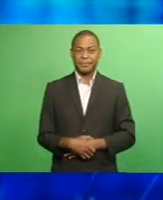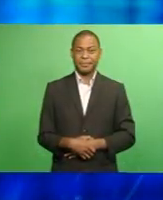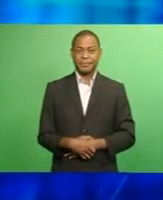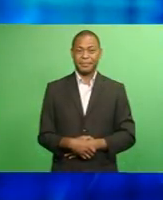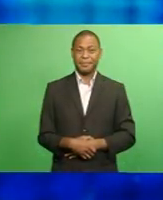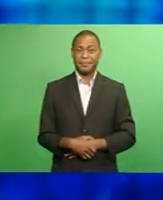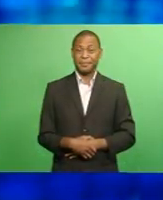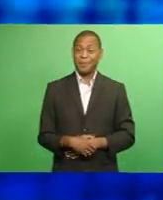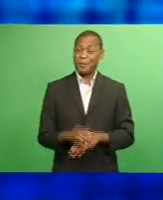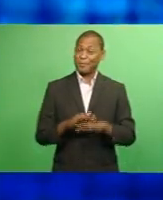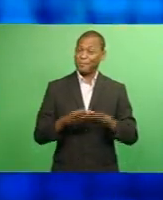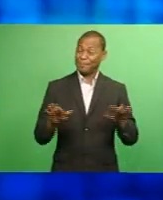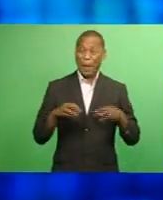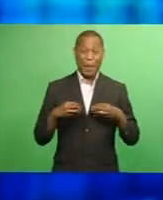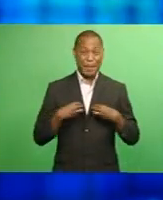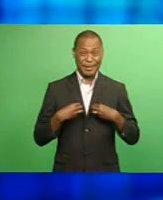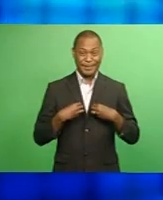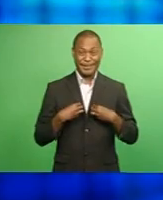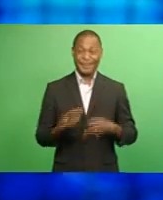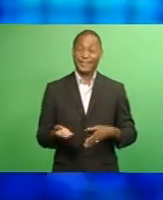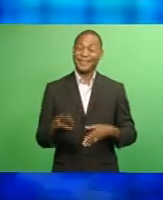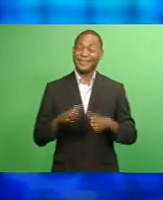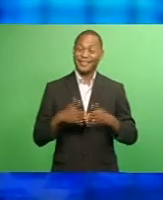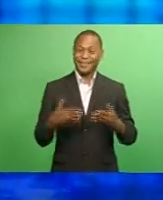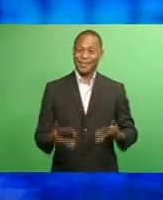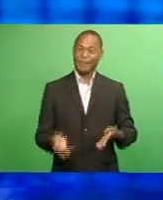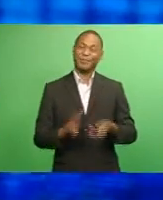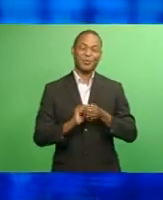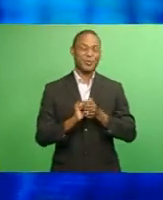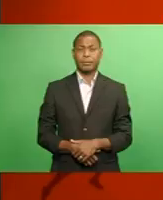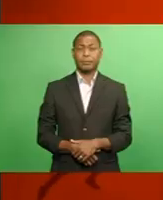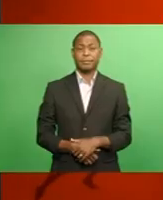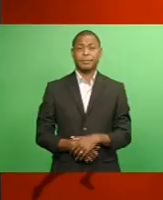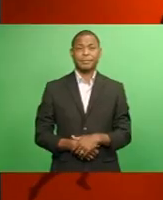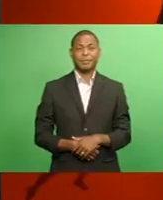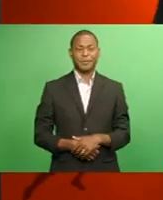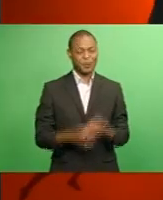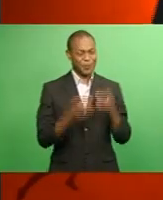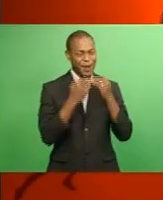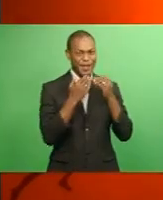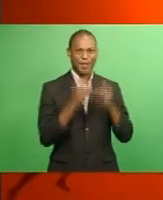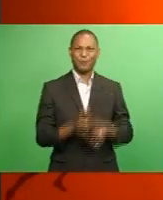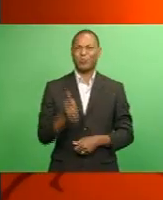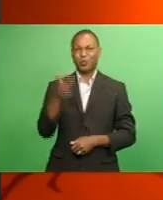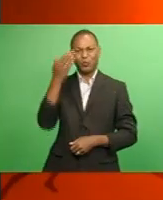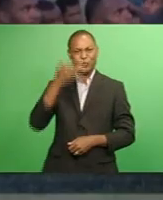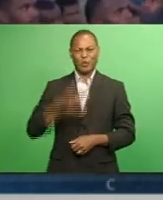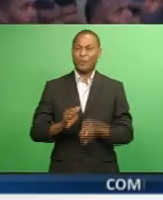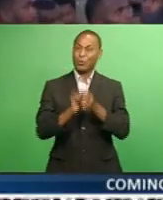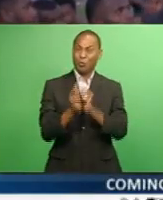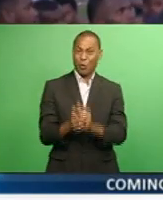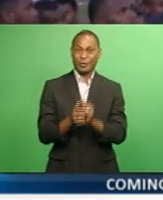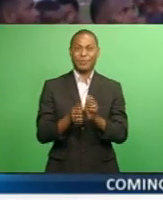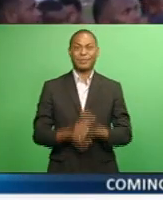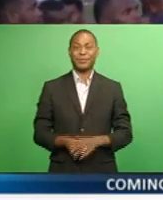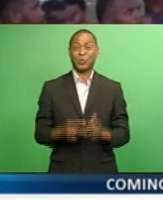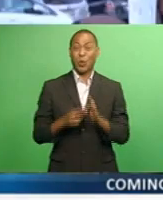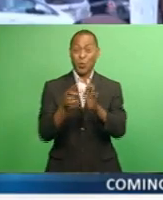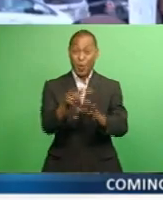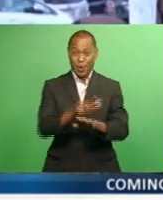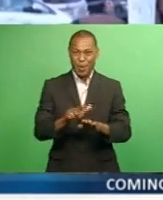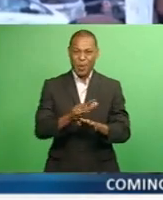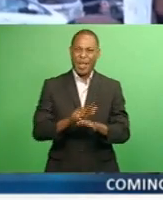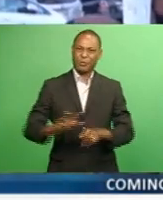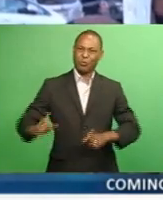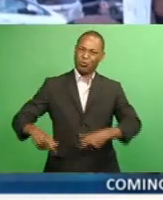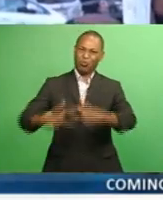And that's it from Business Tonight. We now join Jamie with the latest in sports. Thank you and good evening. Ahead in sports, Northland up the ante